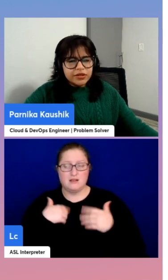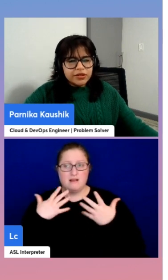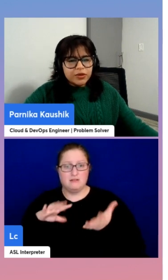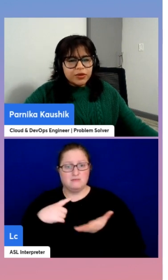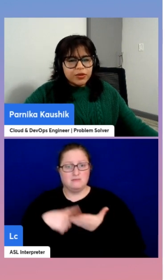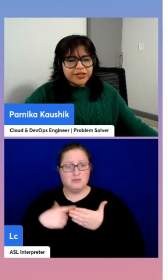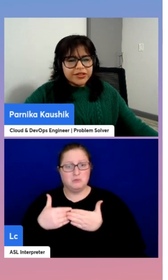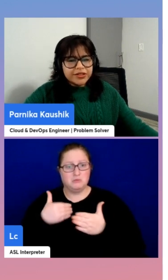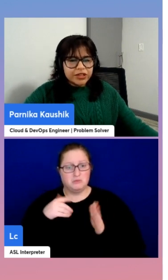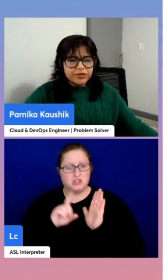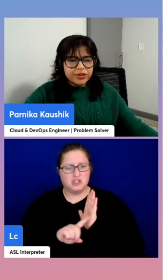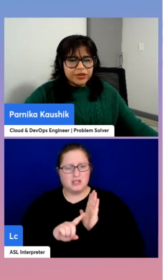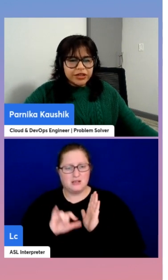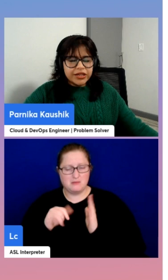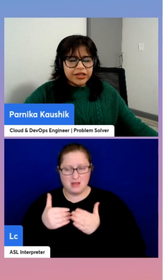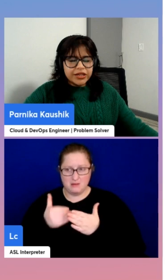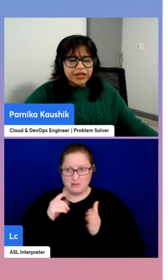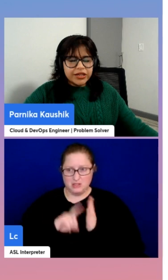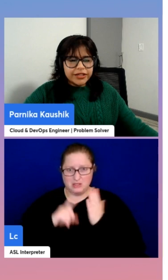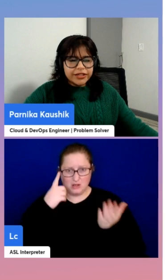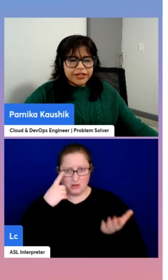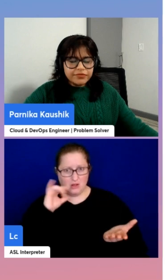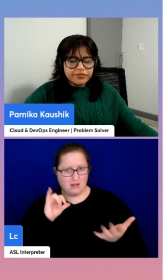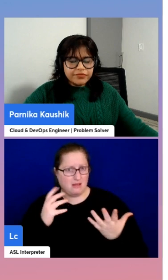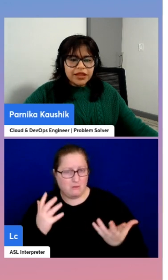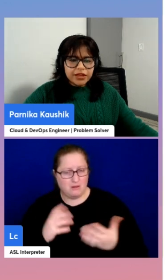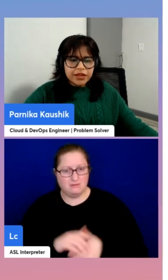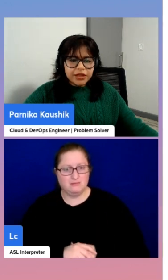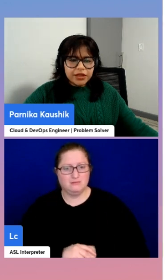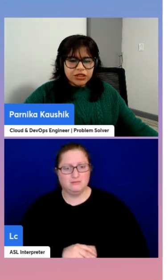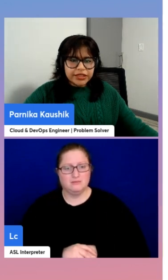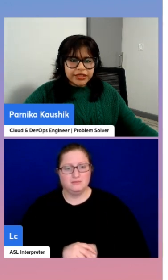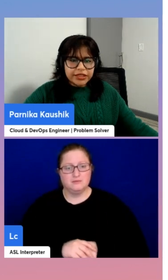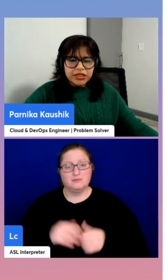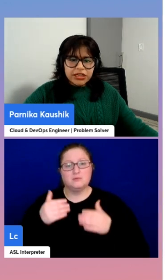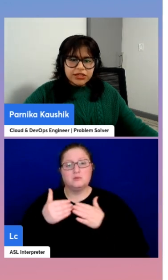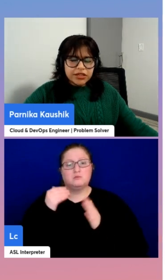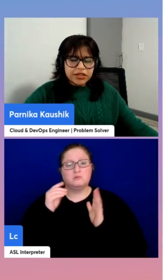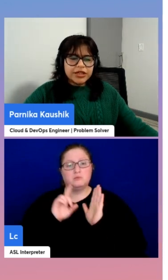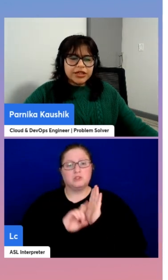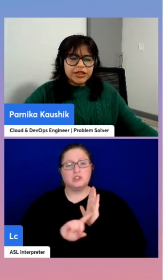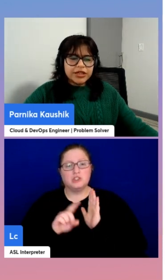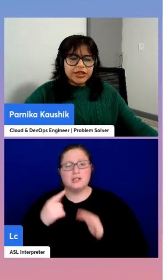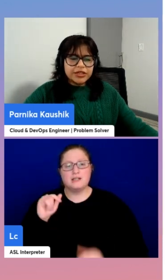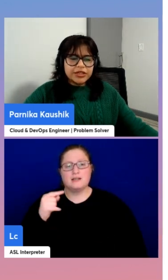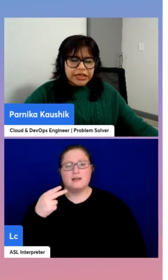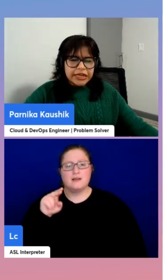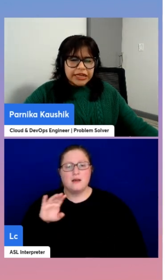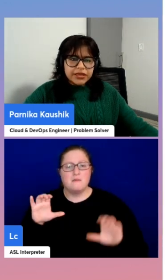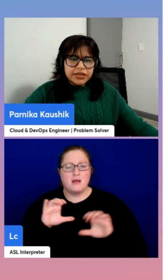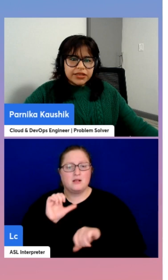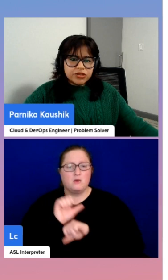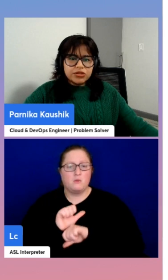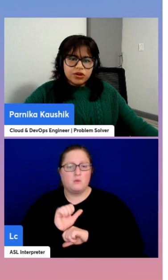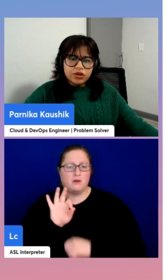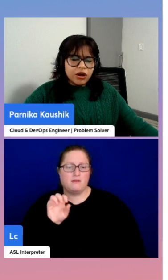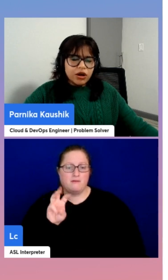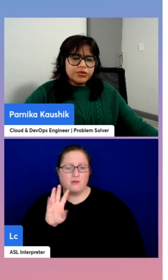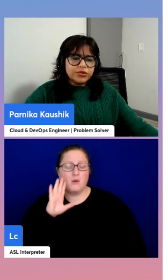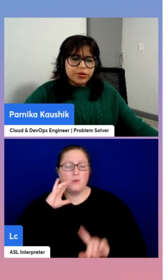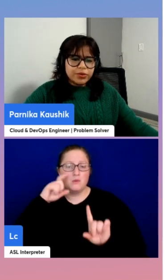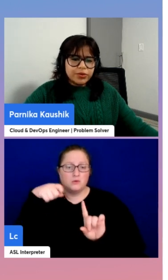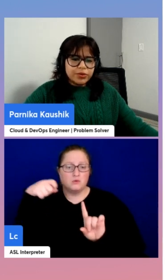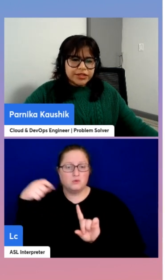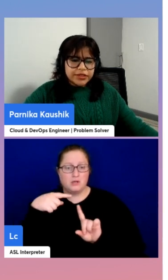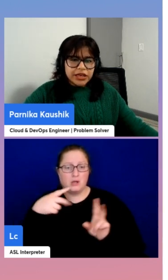pre-check, but what does that pre-check really look like? The pre-check is a GitHub Actions workflow that triggers on